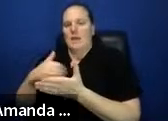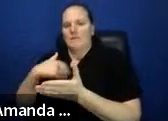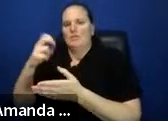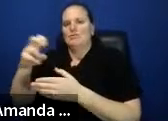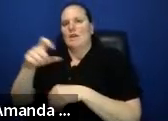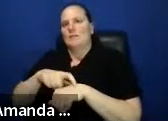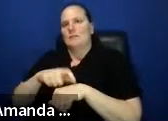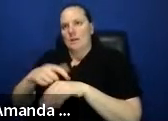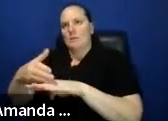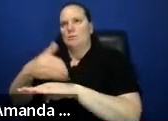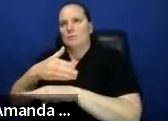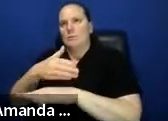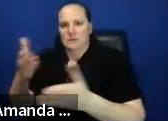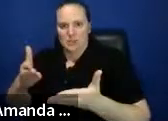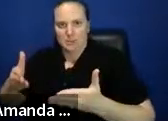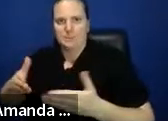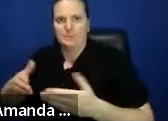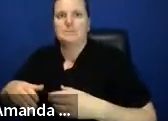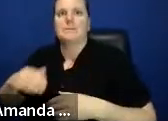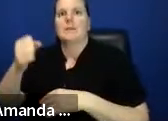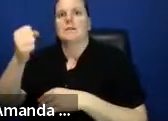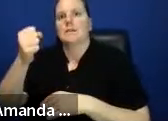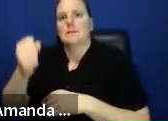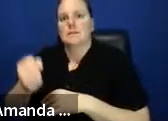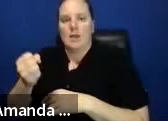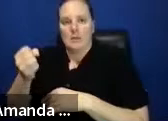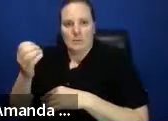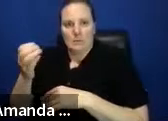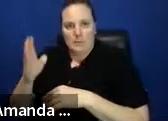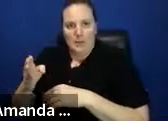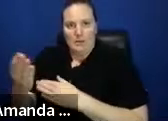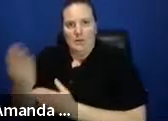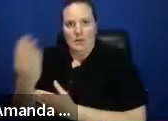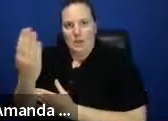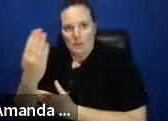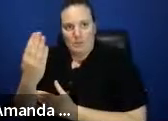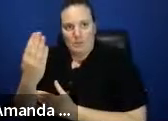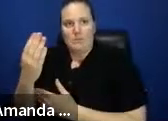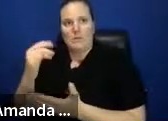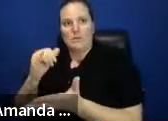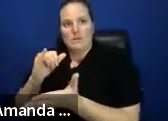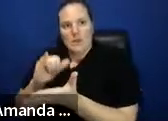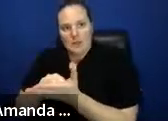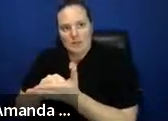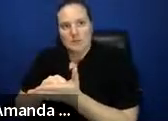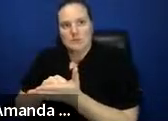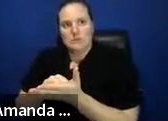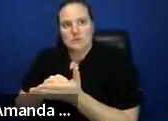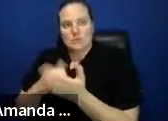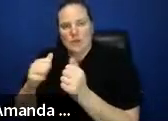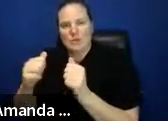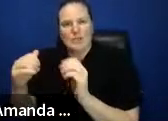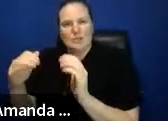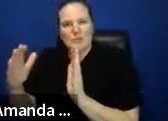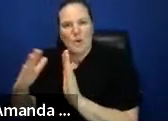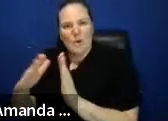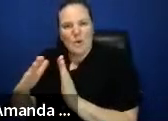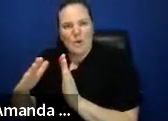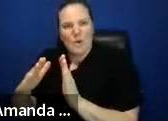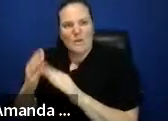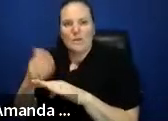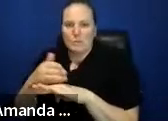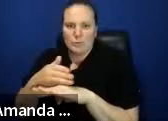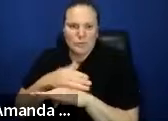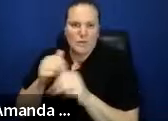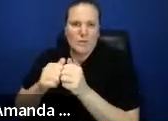time improvements here. So the southbound AM is kind of getting what Lynn's getting at. There is a small kind of